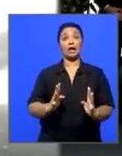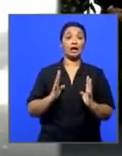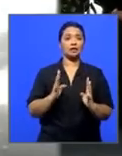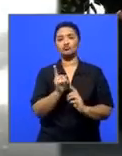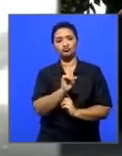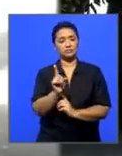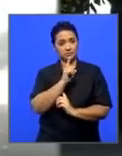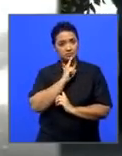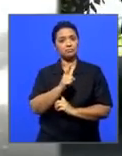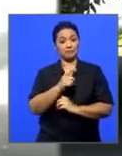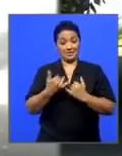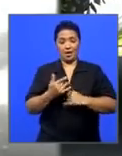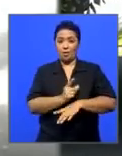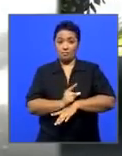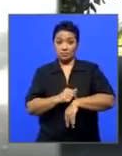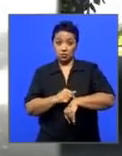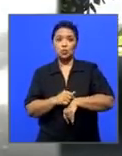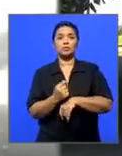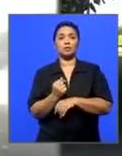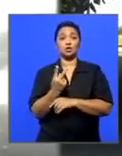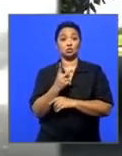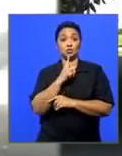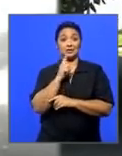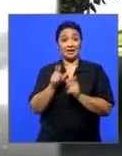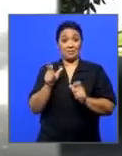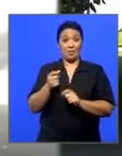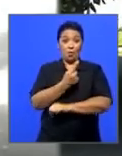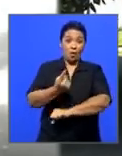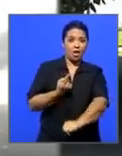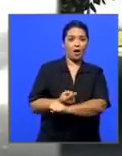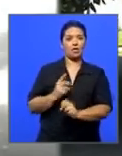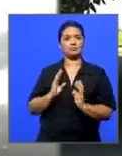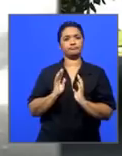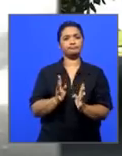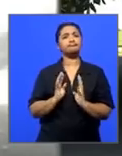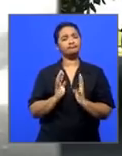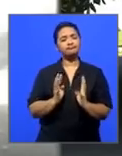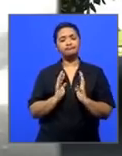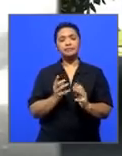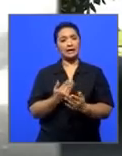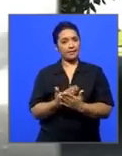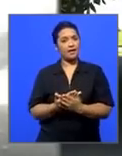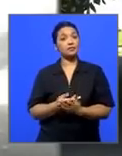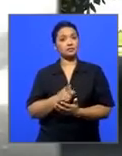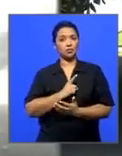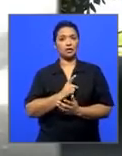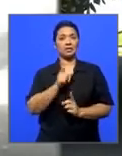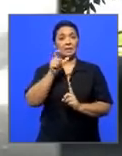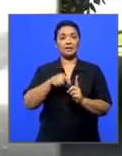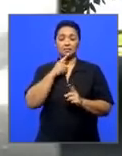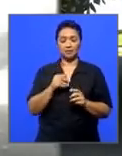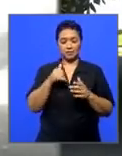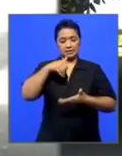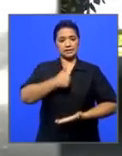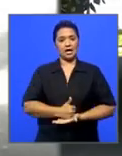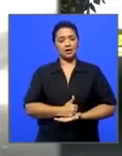the 2,000 people per hour is pretty much doable, because people are really not allowed